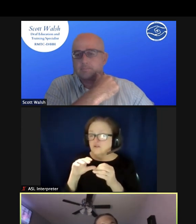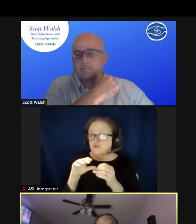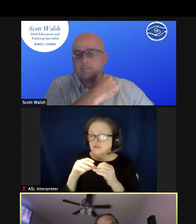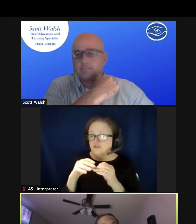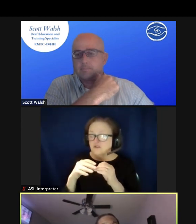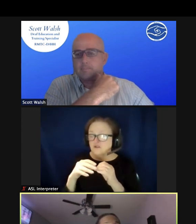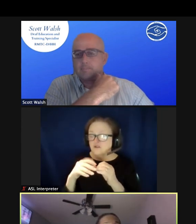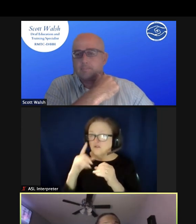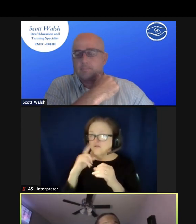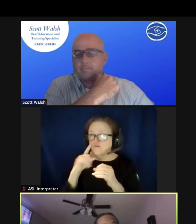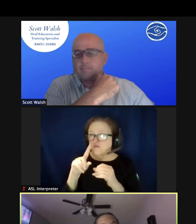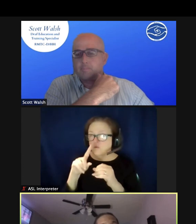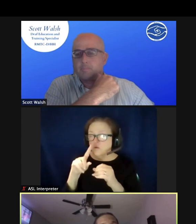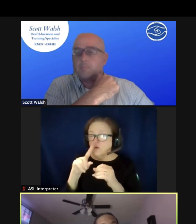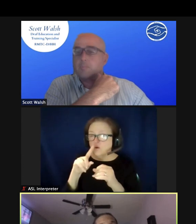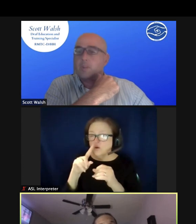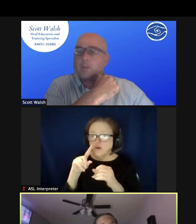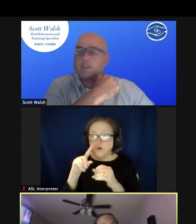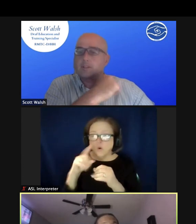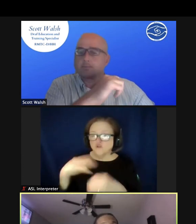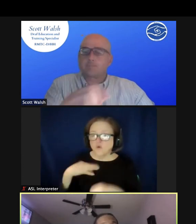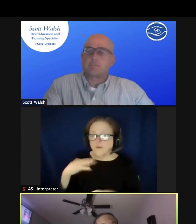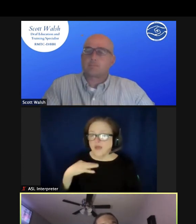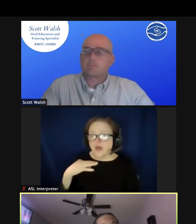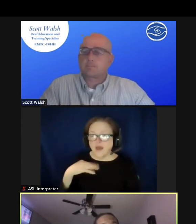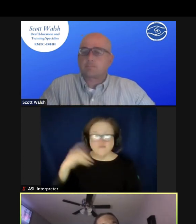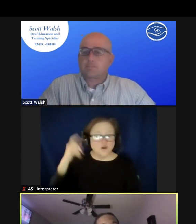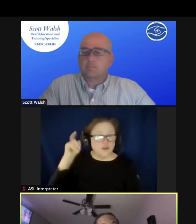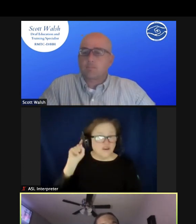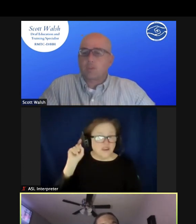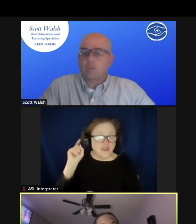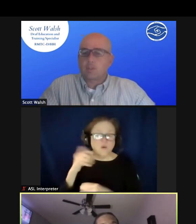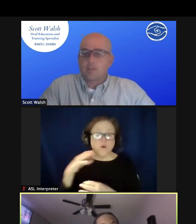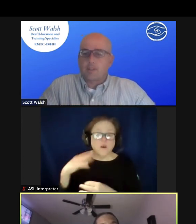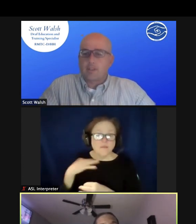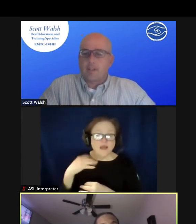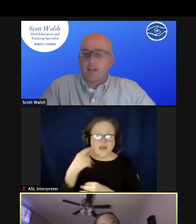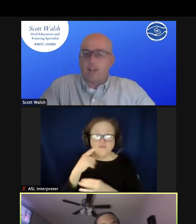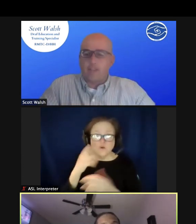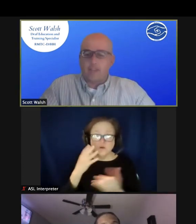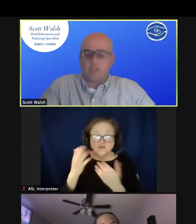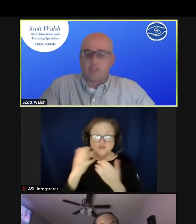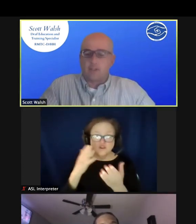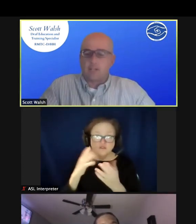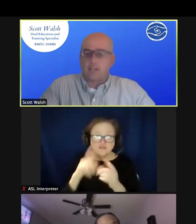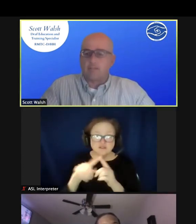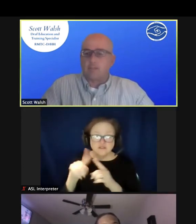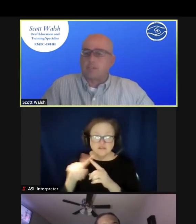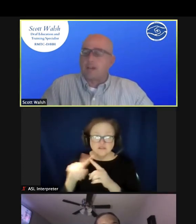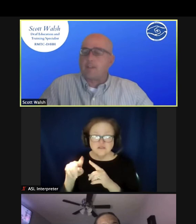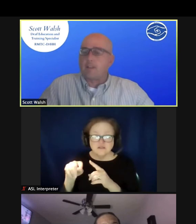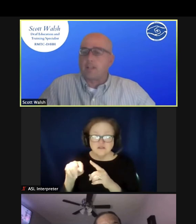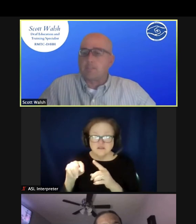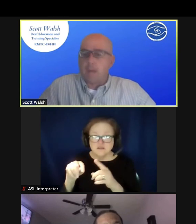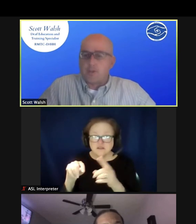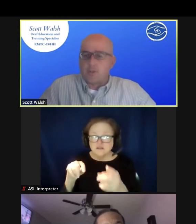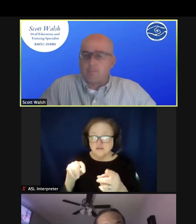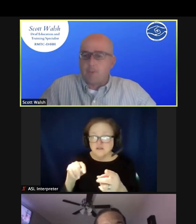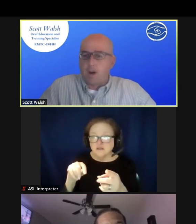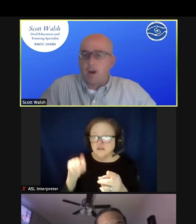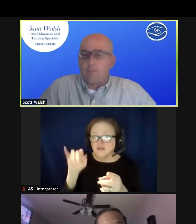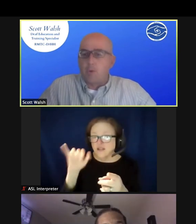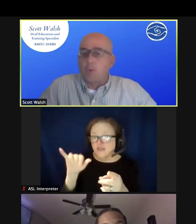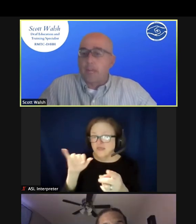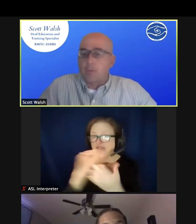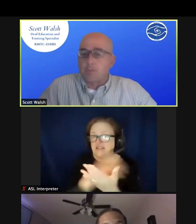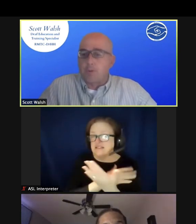for hearing aids or something or apply for the services. I think that there's a, there's definitely a spectrum